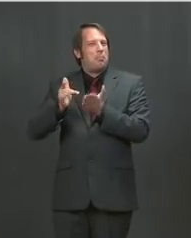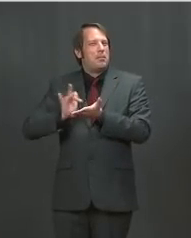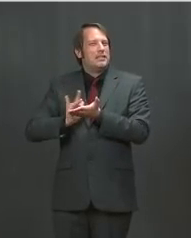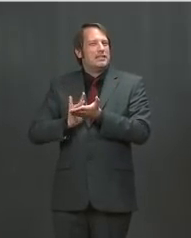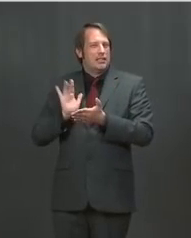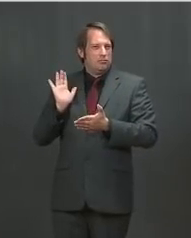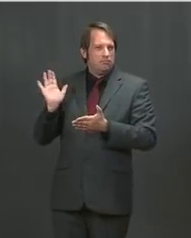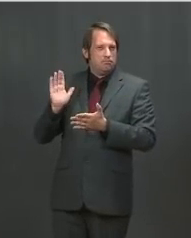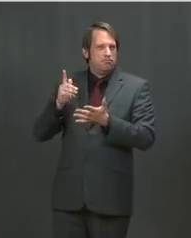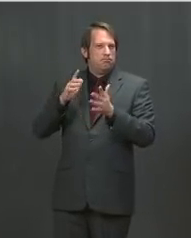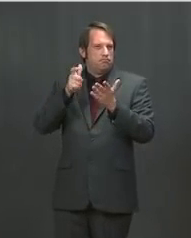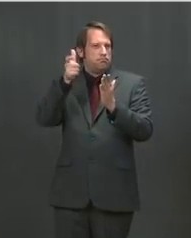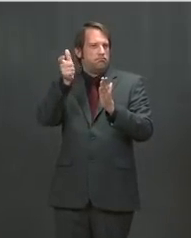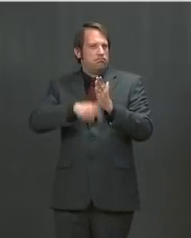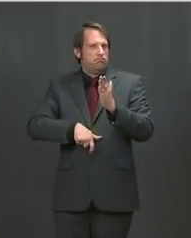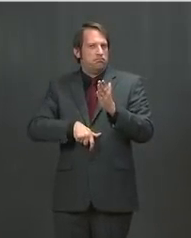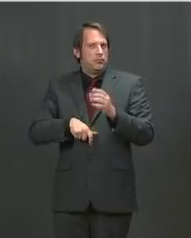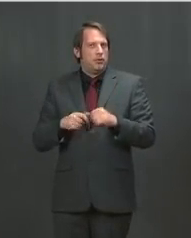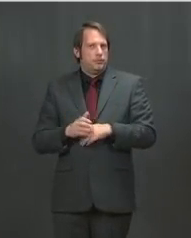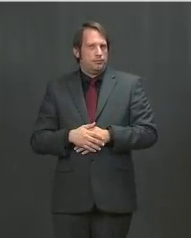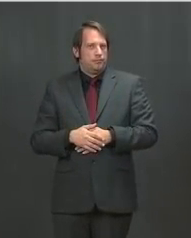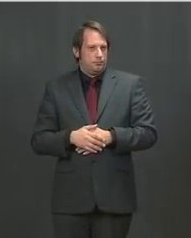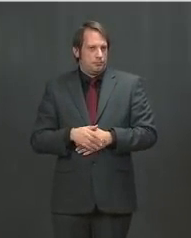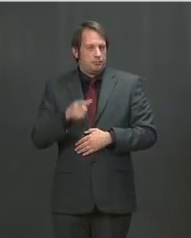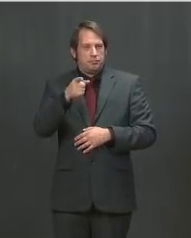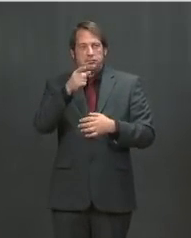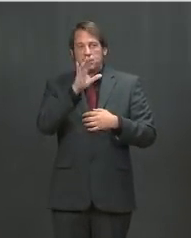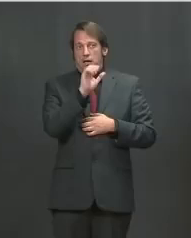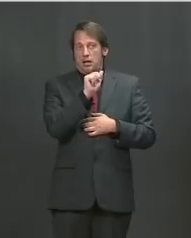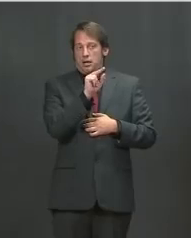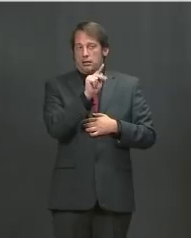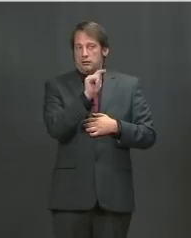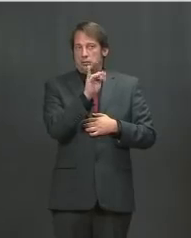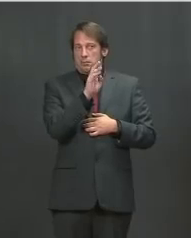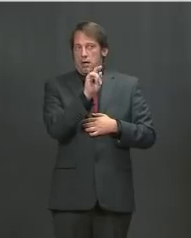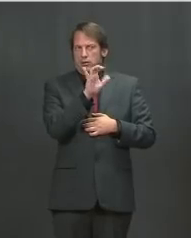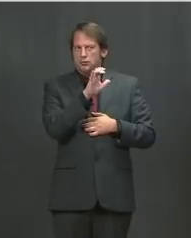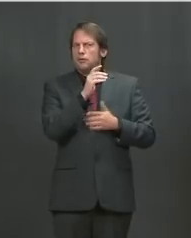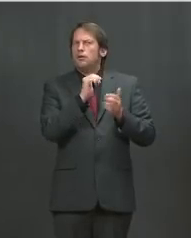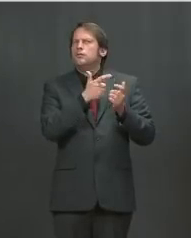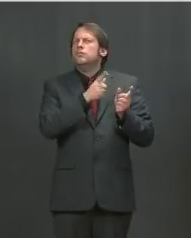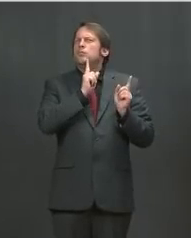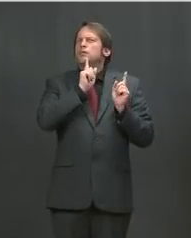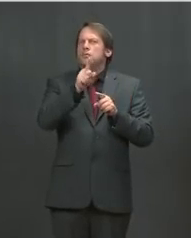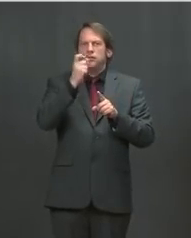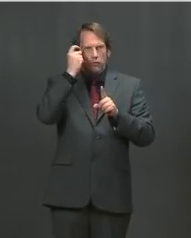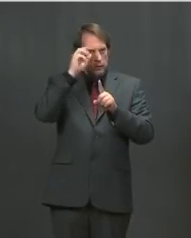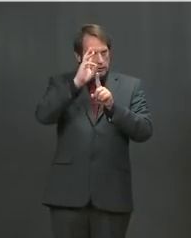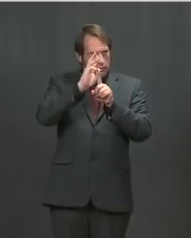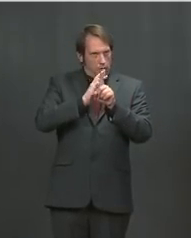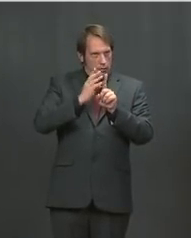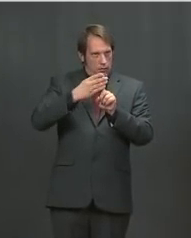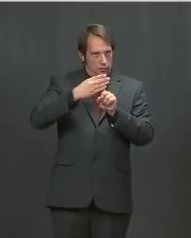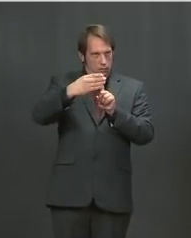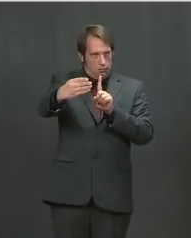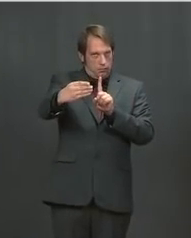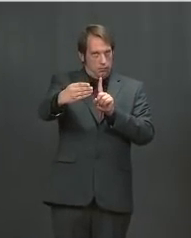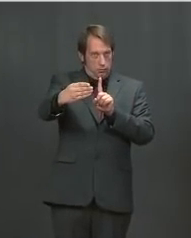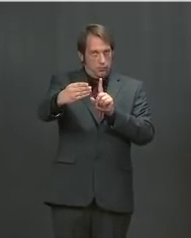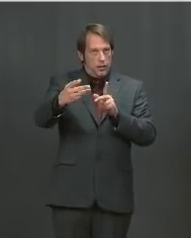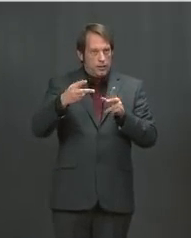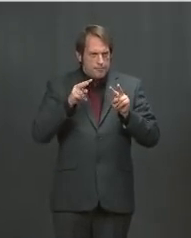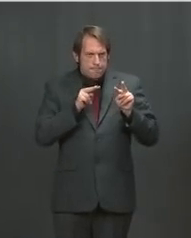responses through 6 months following the Moderna vaccine. But there's every reason to believe that